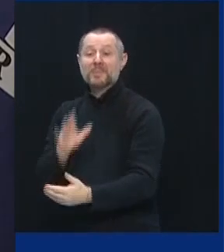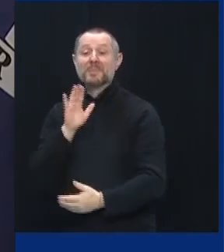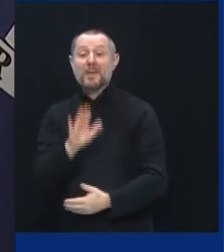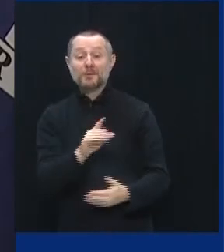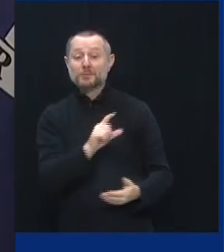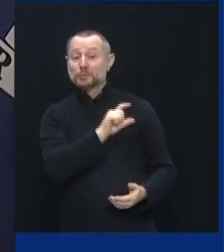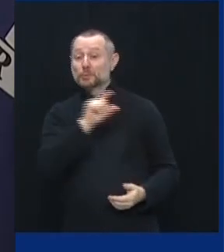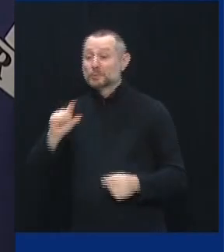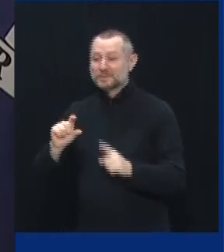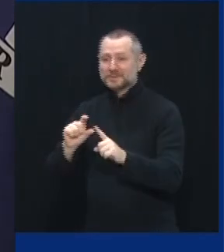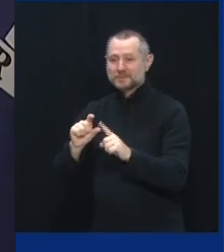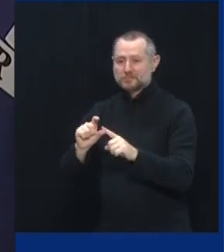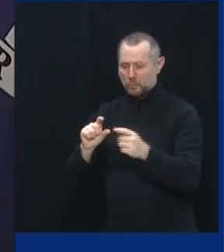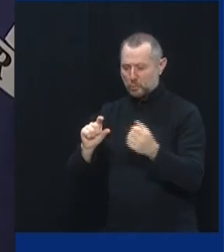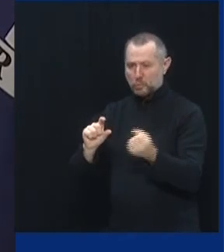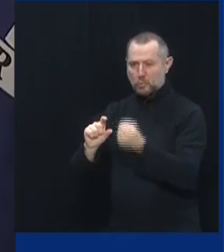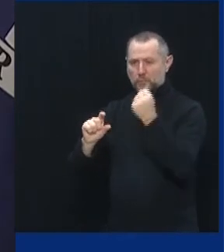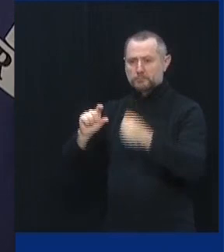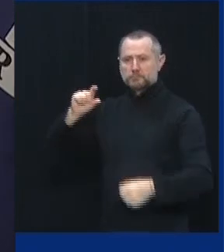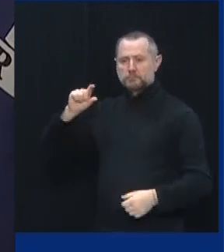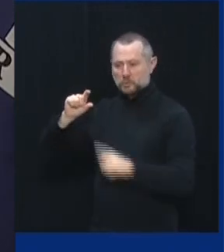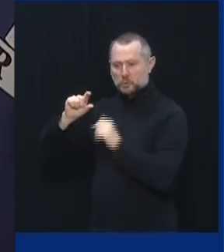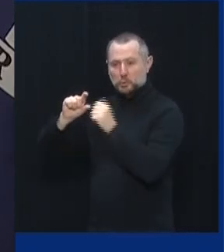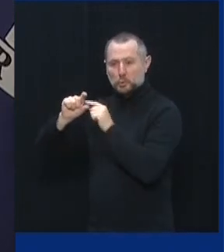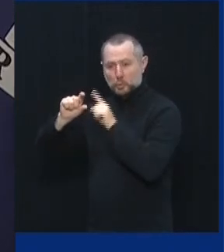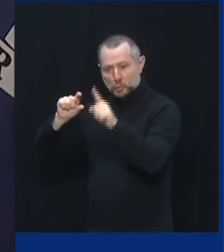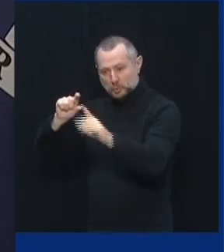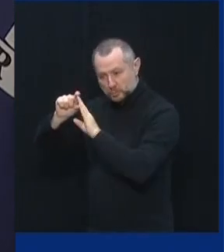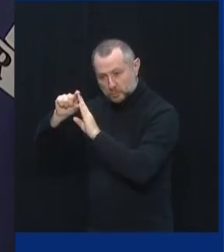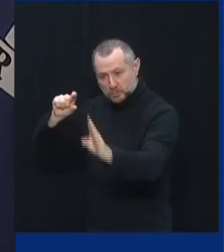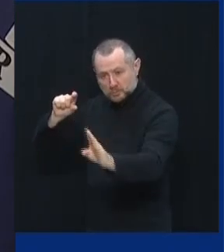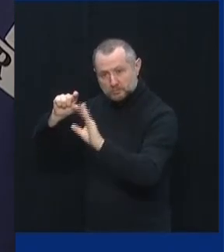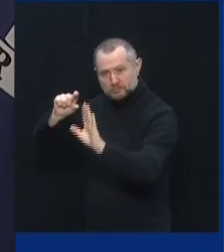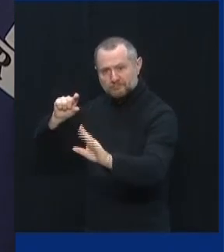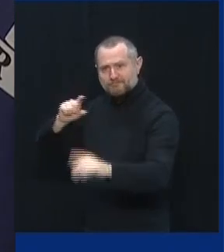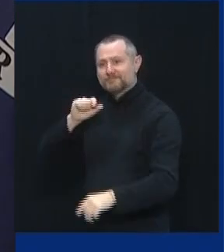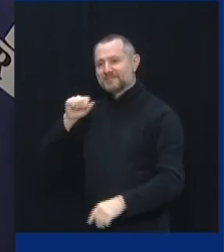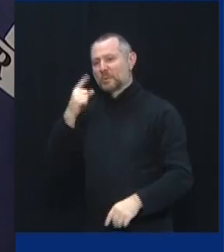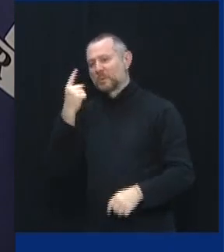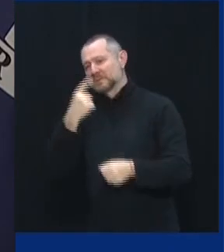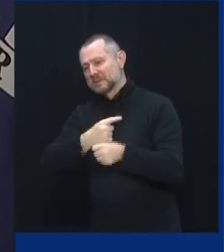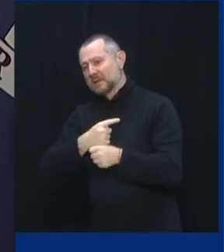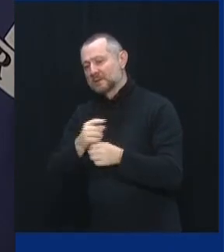that. But yes, it's a day delay.